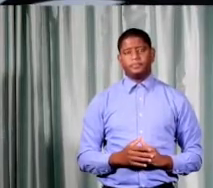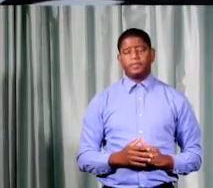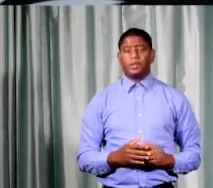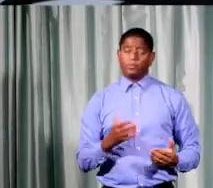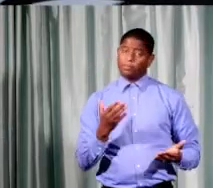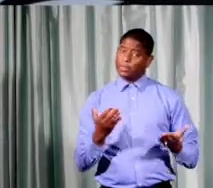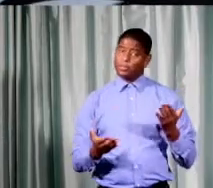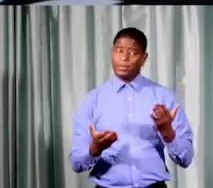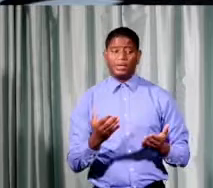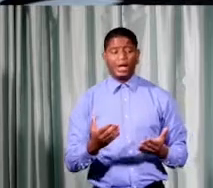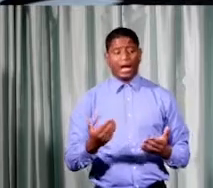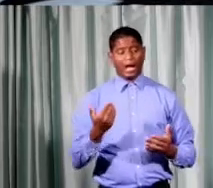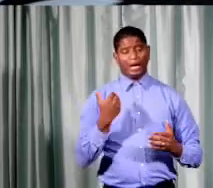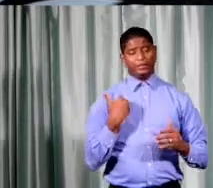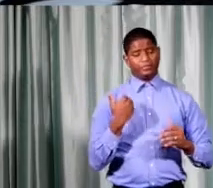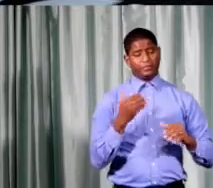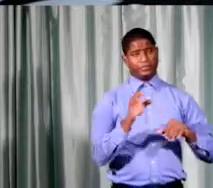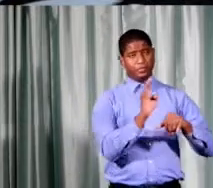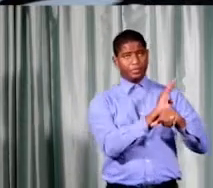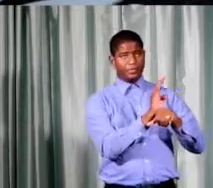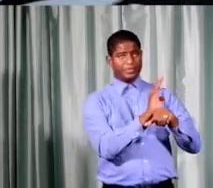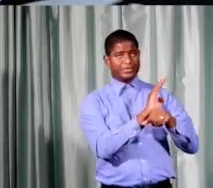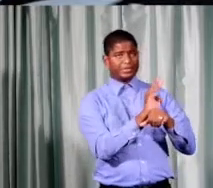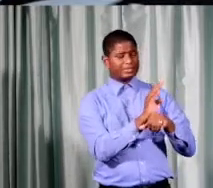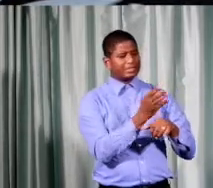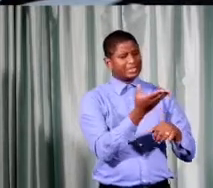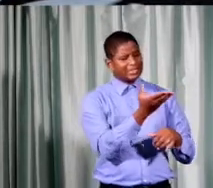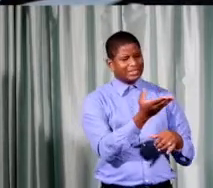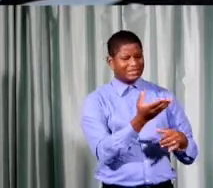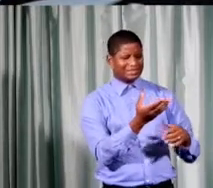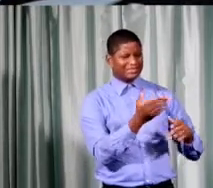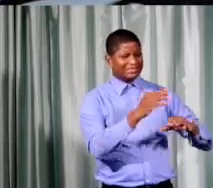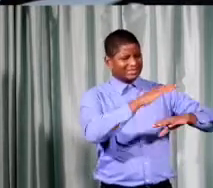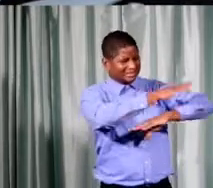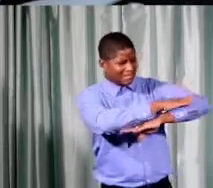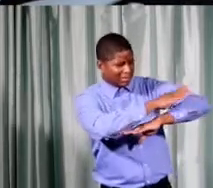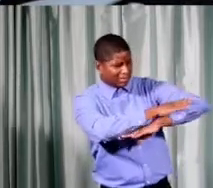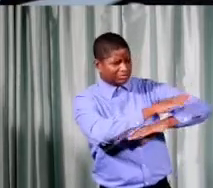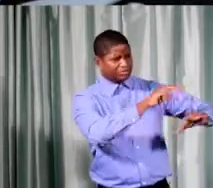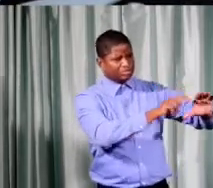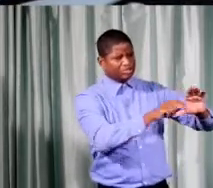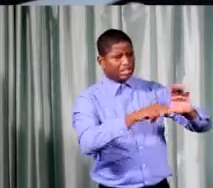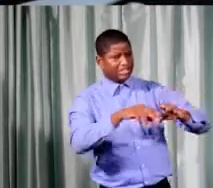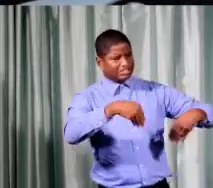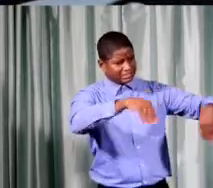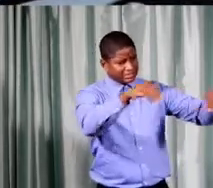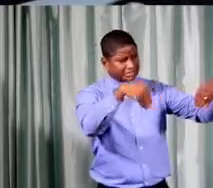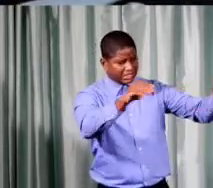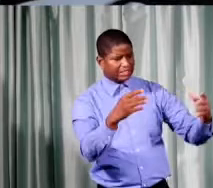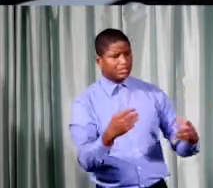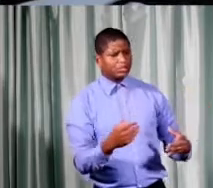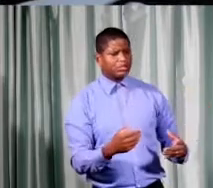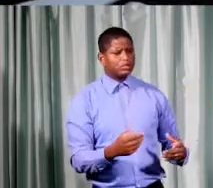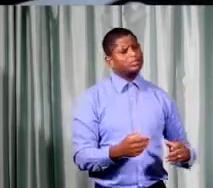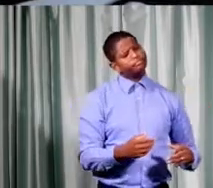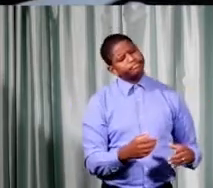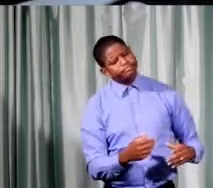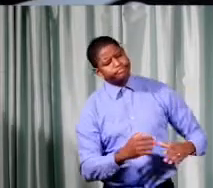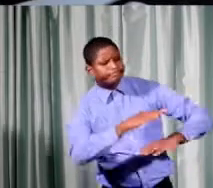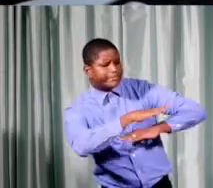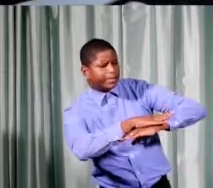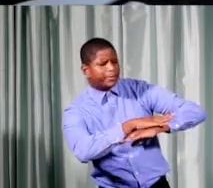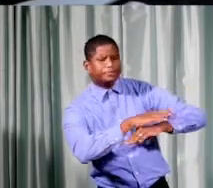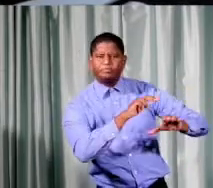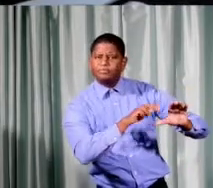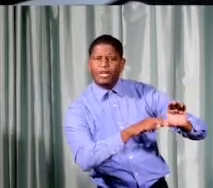original value. I know some smart person will say, yes, and they depreciate it. Yes, and they depreciate it. So the value you see